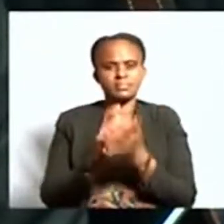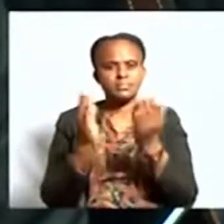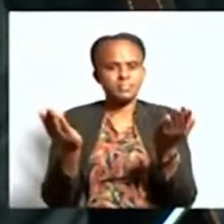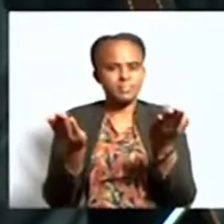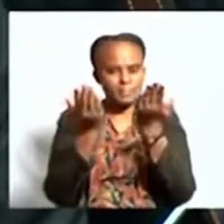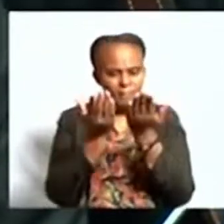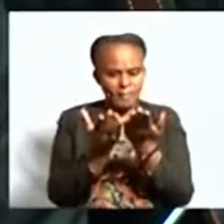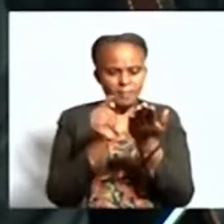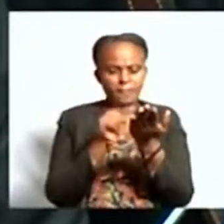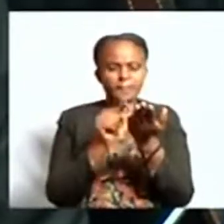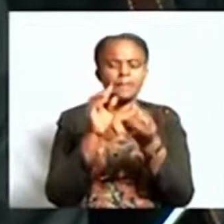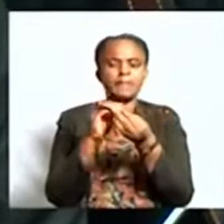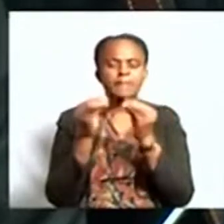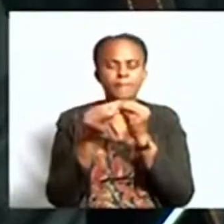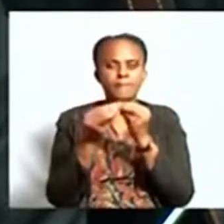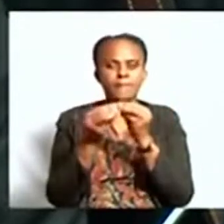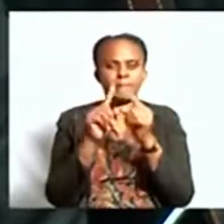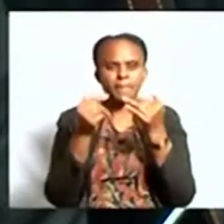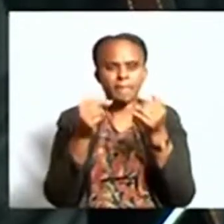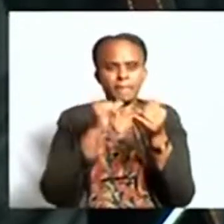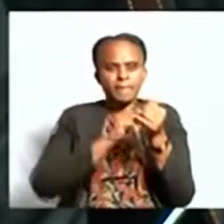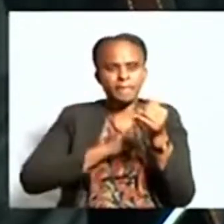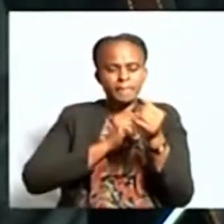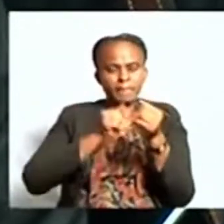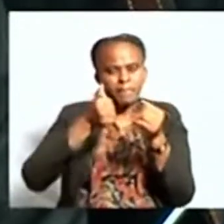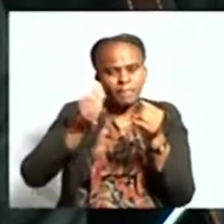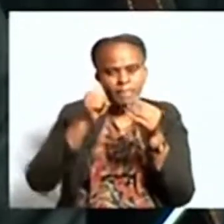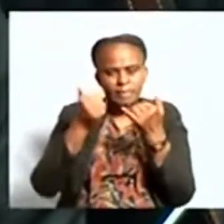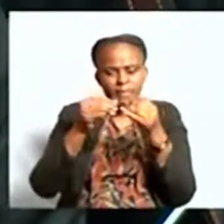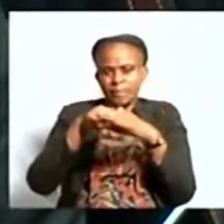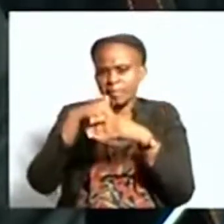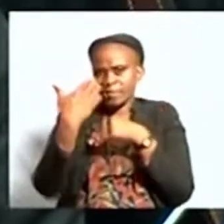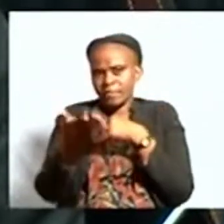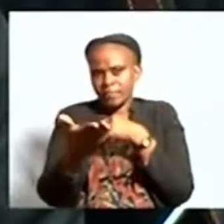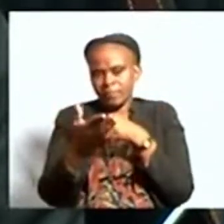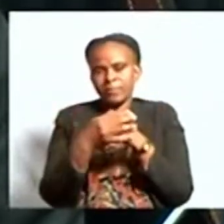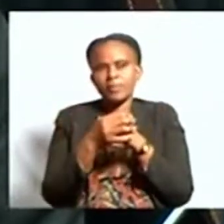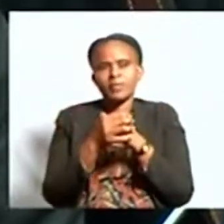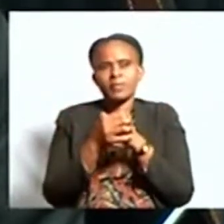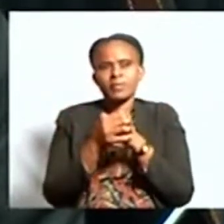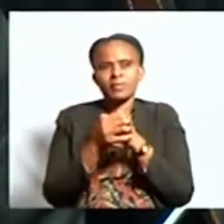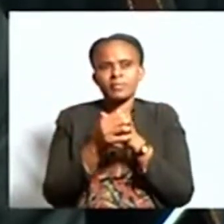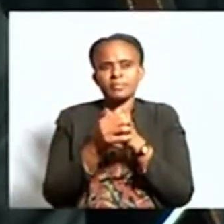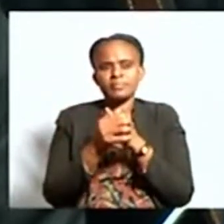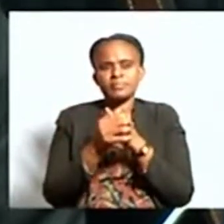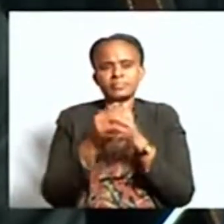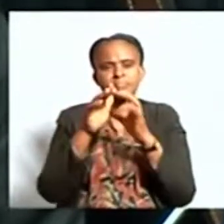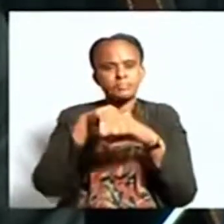reconciled these figures. Unfortunately, I think they are doing it out of